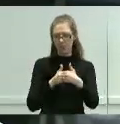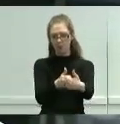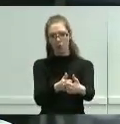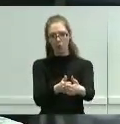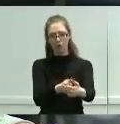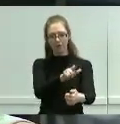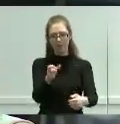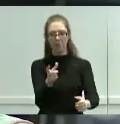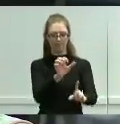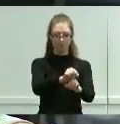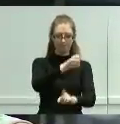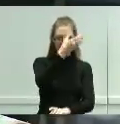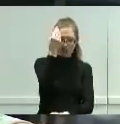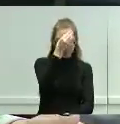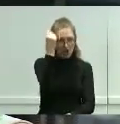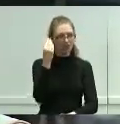society,